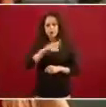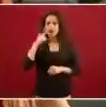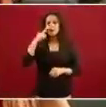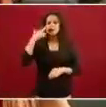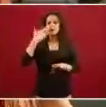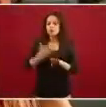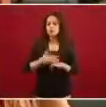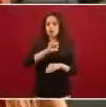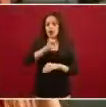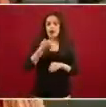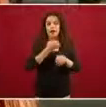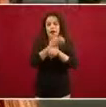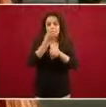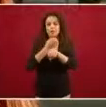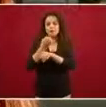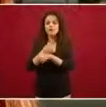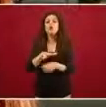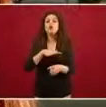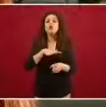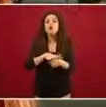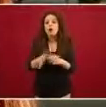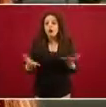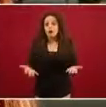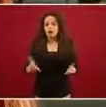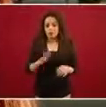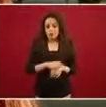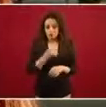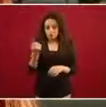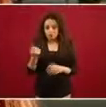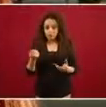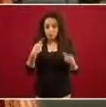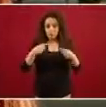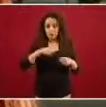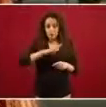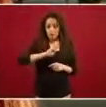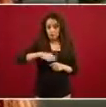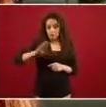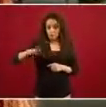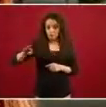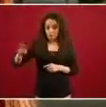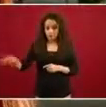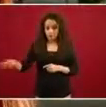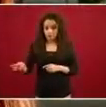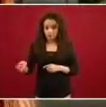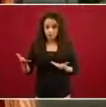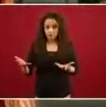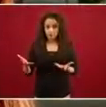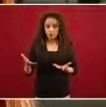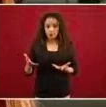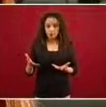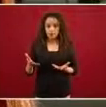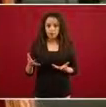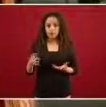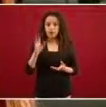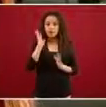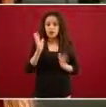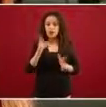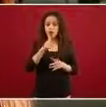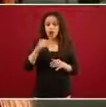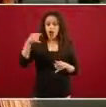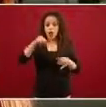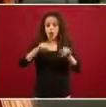to which extent it is the responsibility of the state authorities, meaning the report of